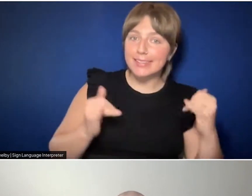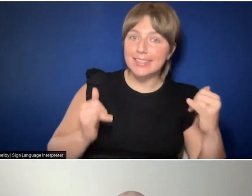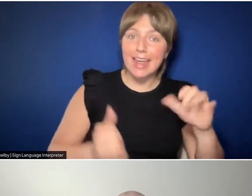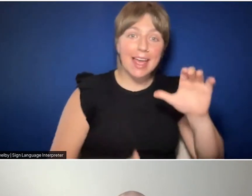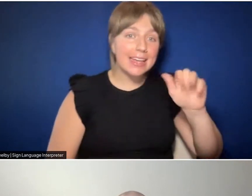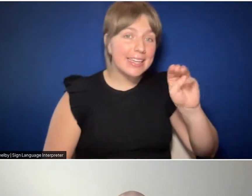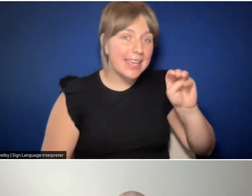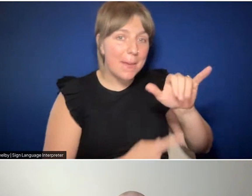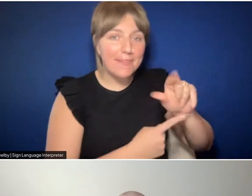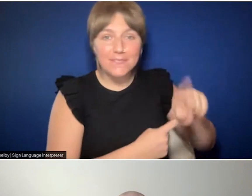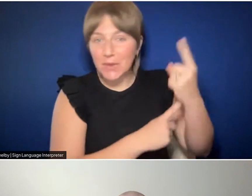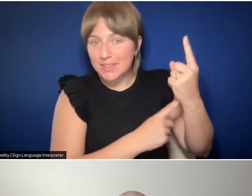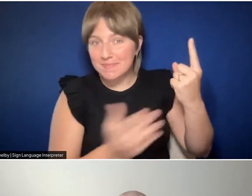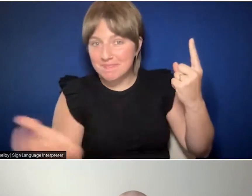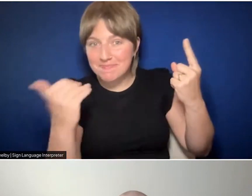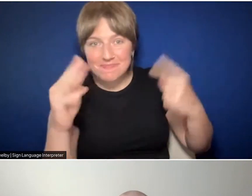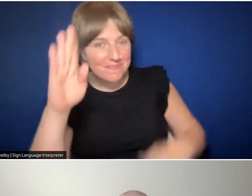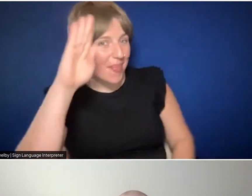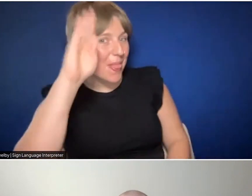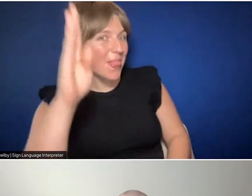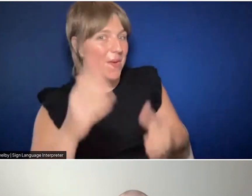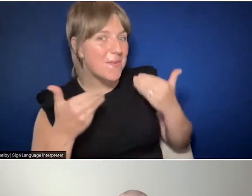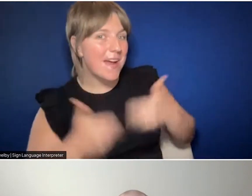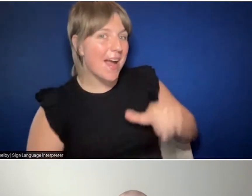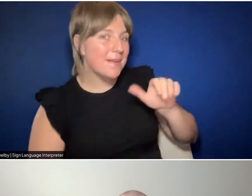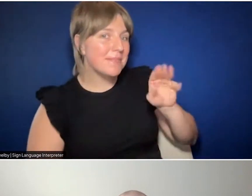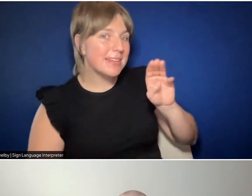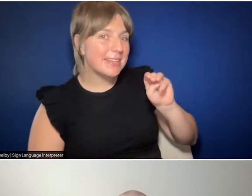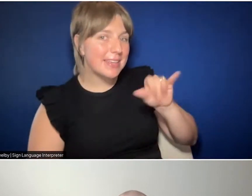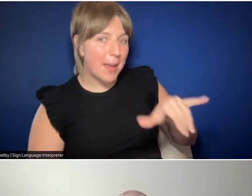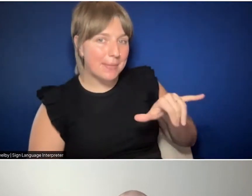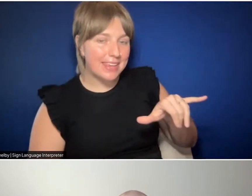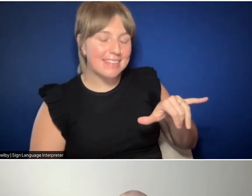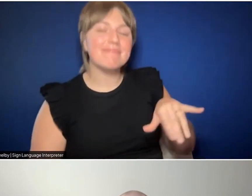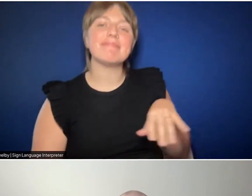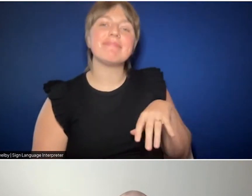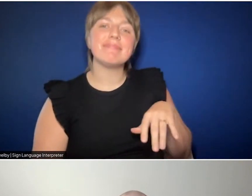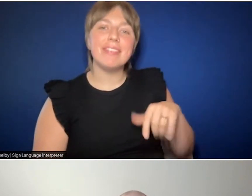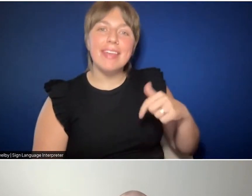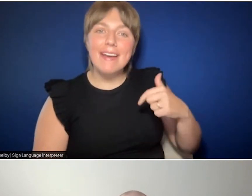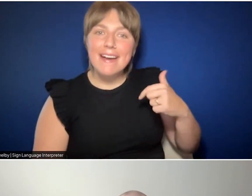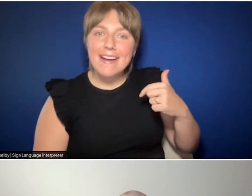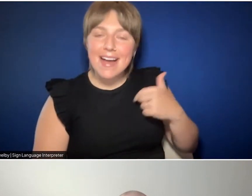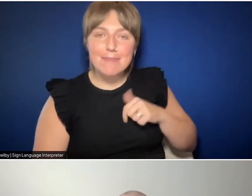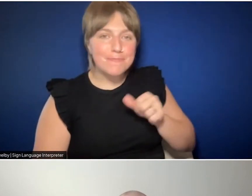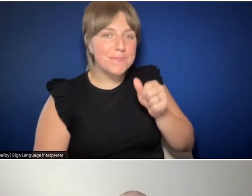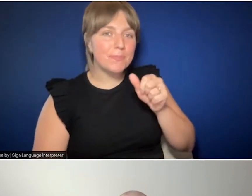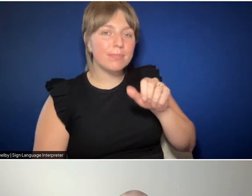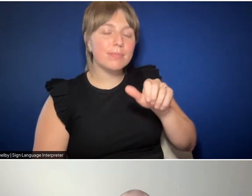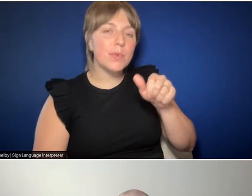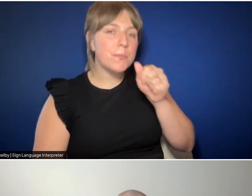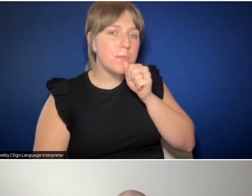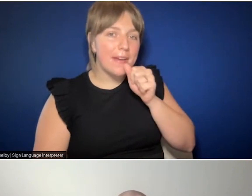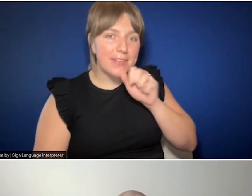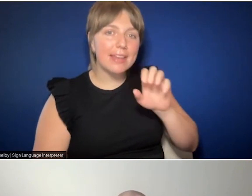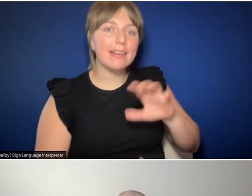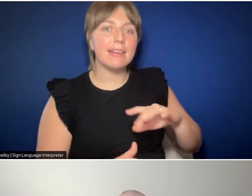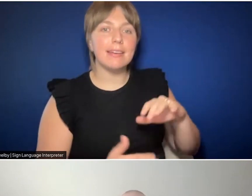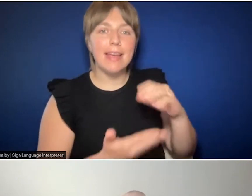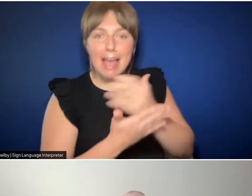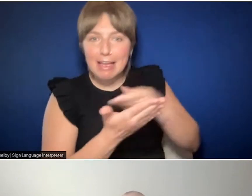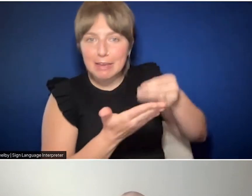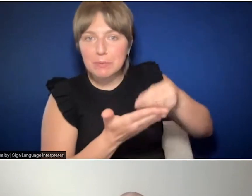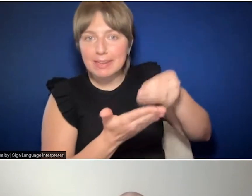kick us off? Hi, everybody. Thanks, Peter. I'm Cameron Contizano. I'm a private equity M&A attorney at